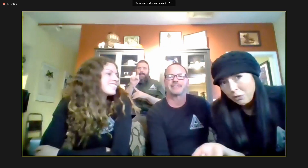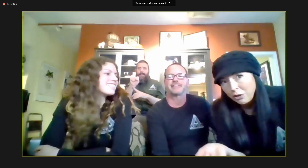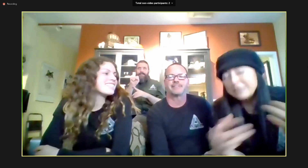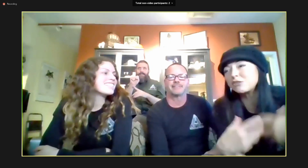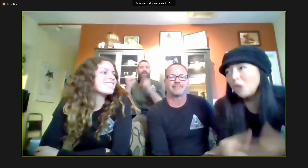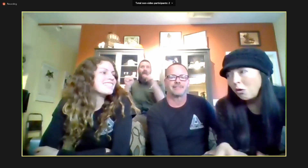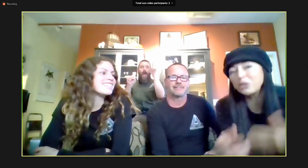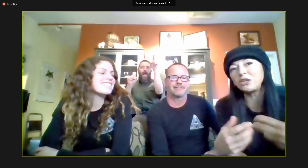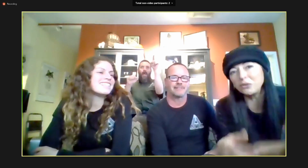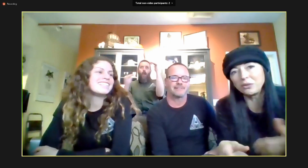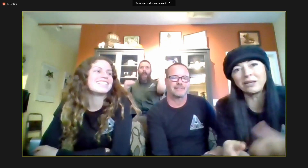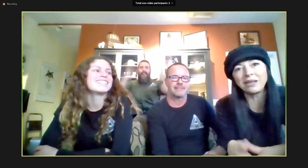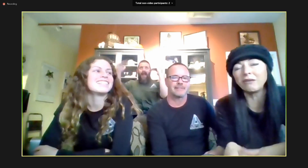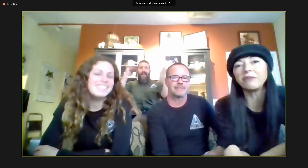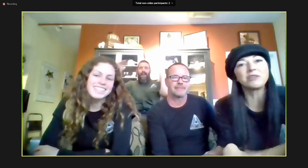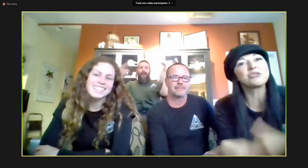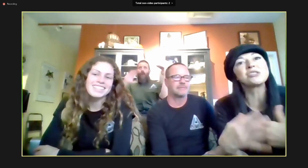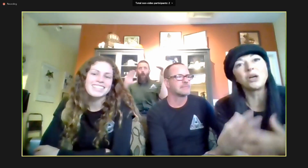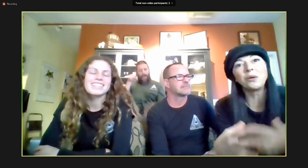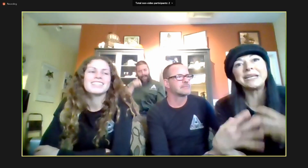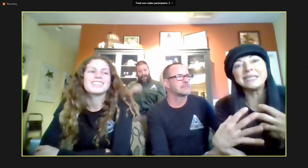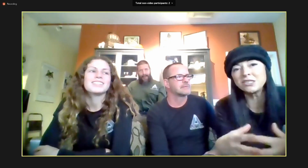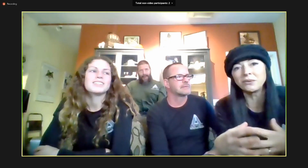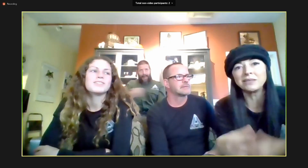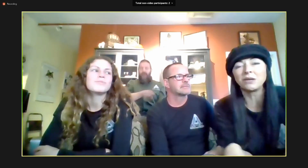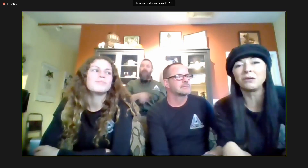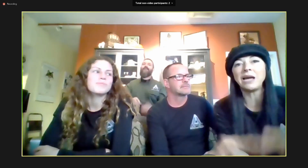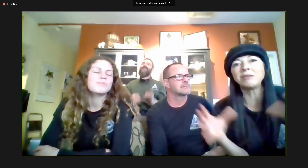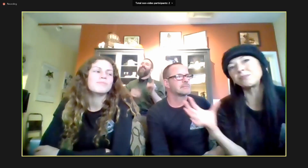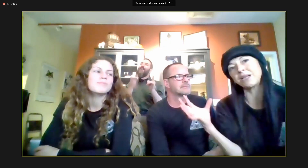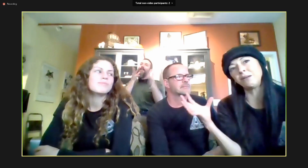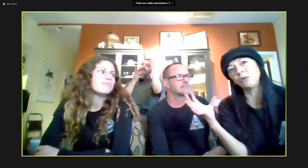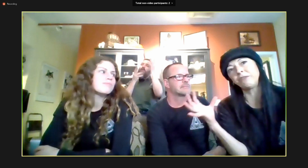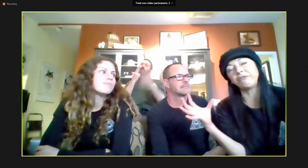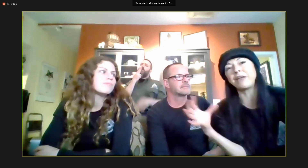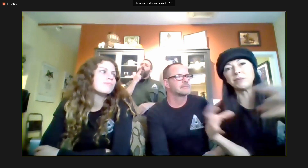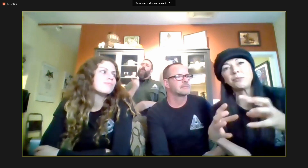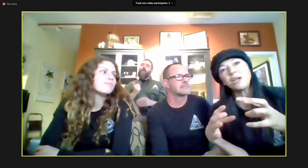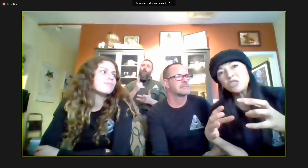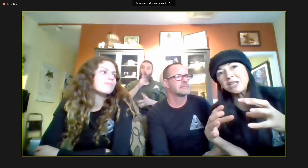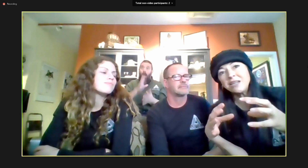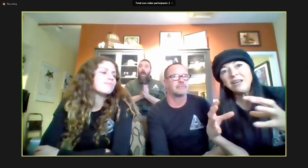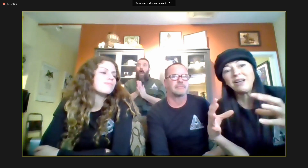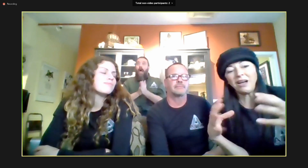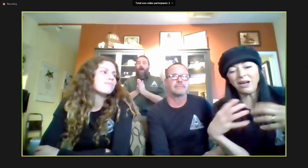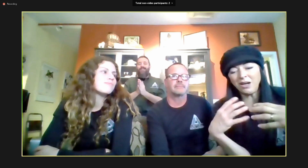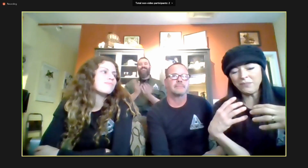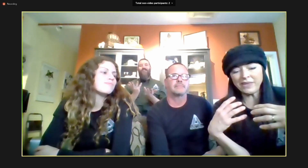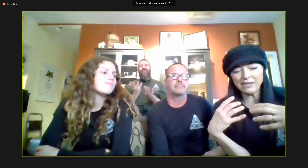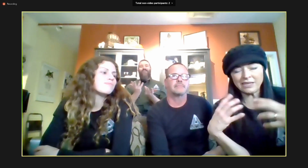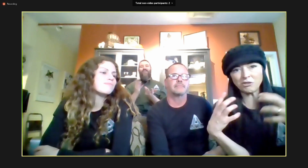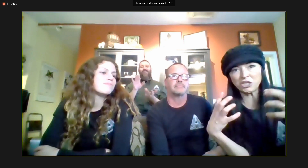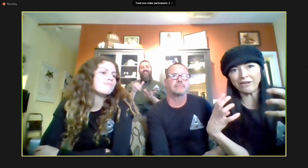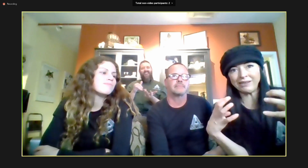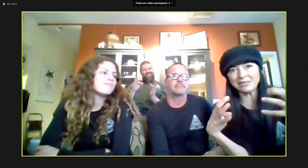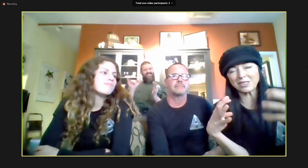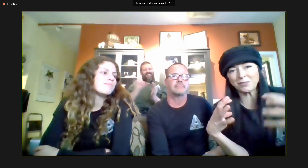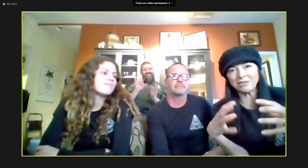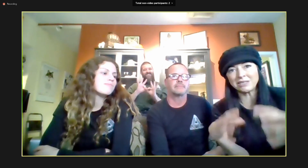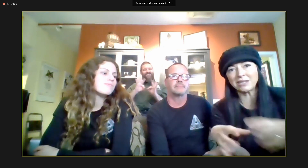no, you're not a kid. You and can't answer. It's adorable. It's so cute, and they're so into it. So now it's become more of a